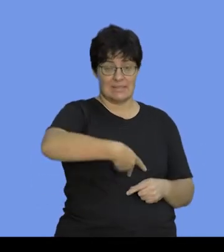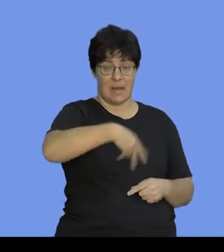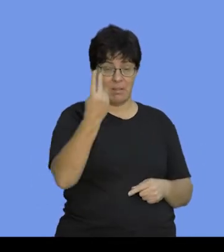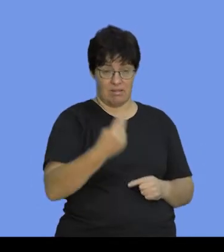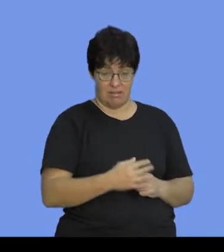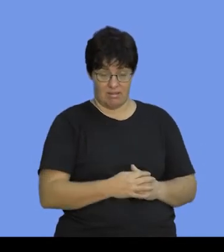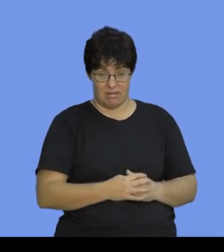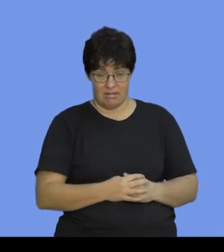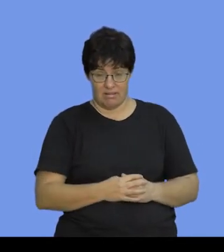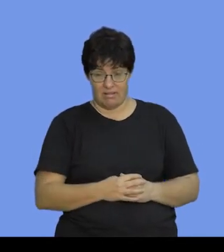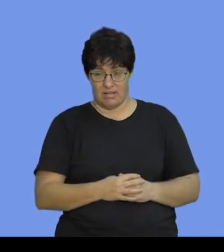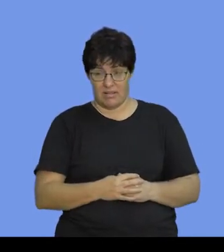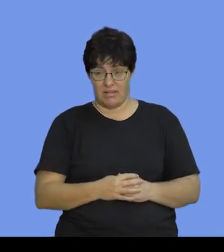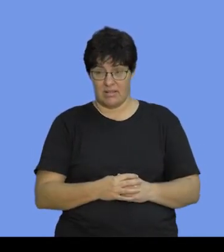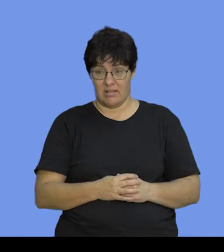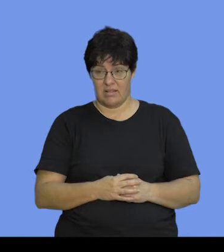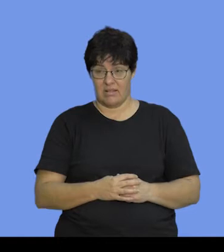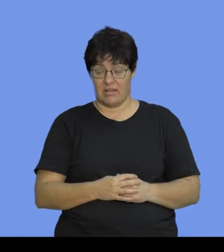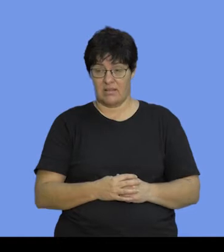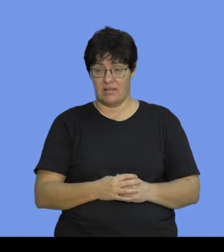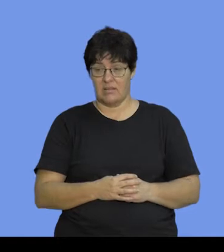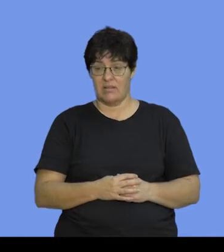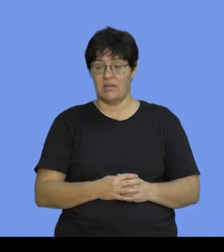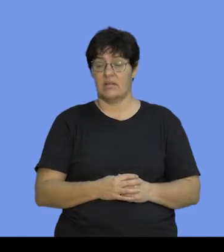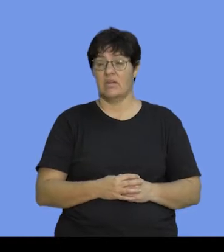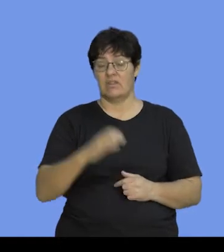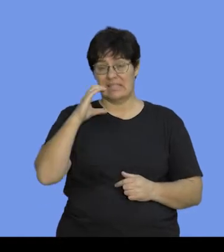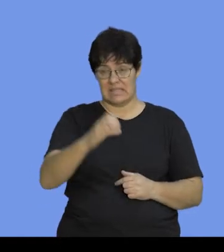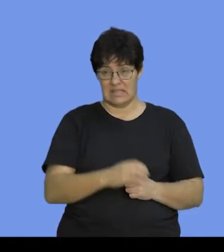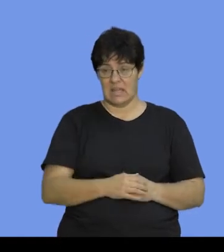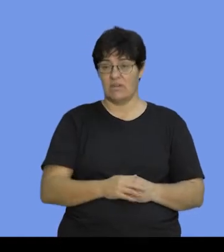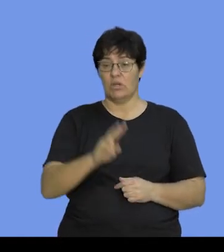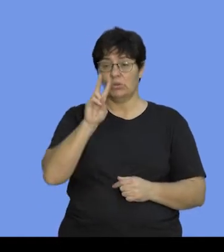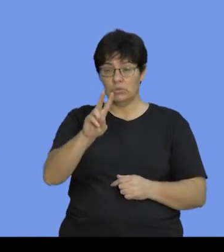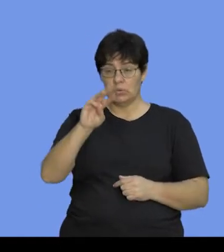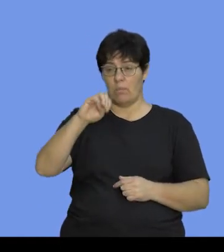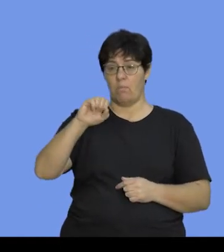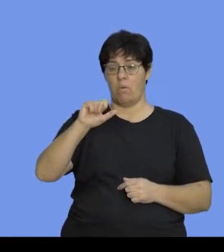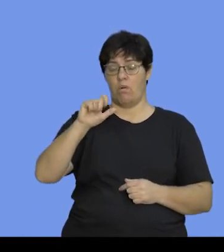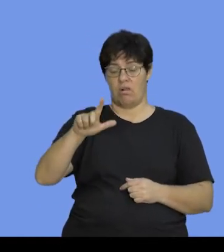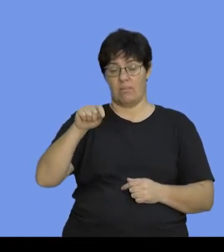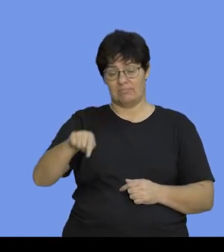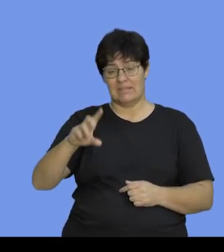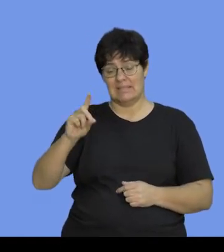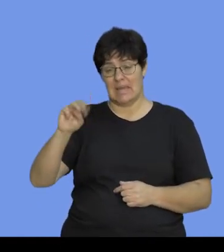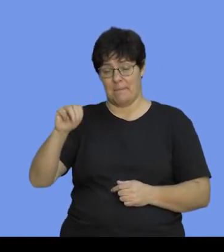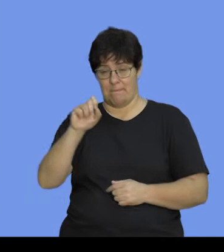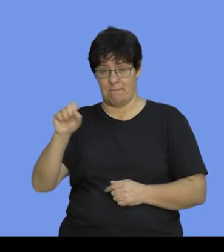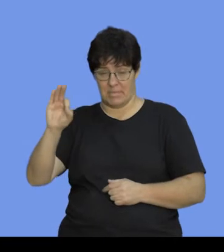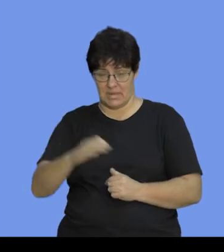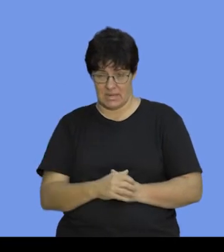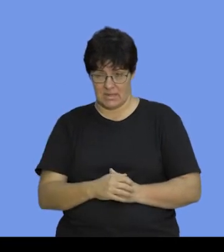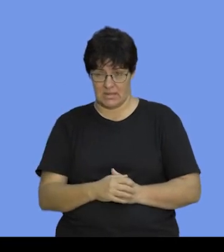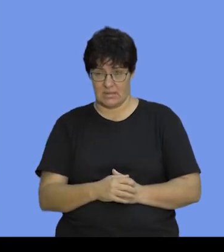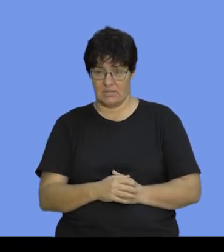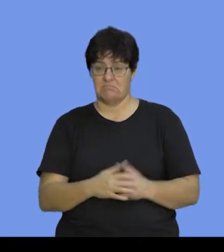the concentration, we are saying 2 moles per cubic decimeter. Let's take a different substance for argument's sake. Let's